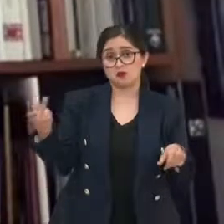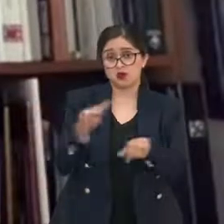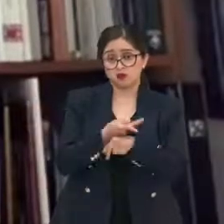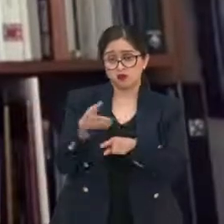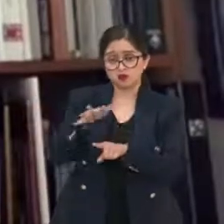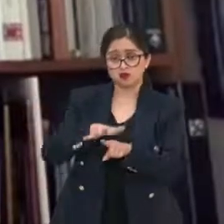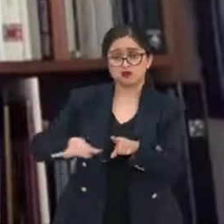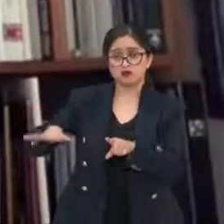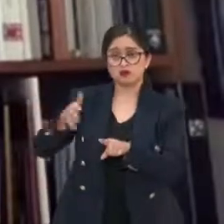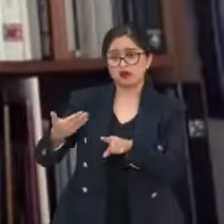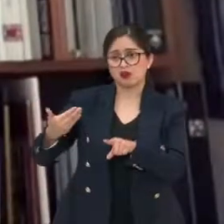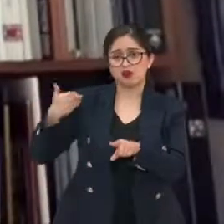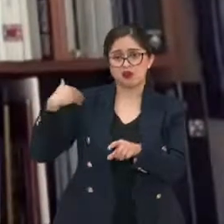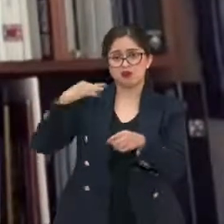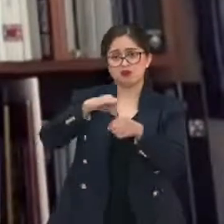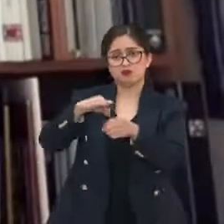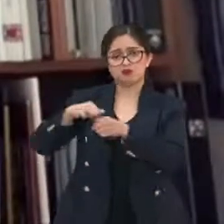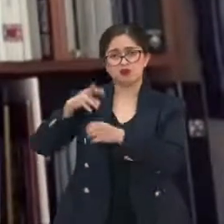arena, we